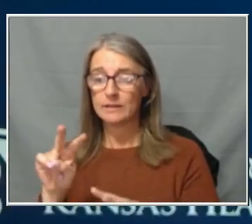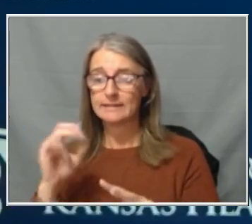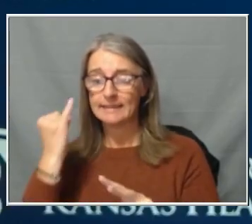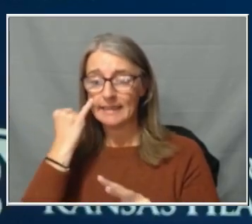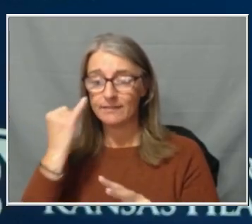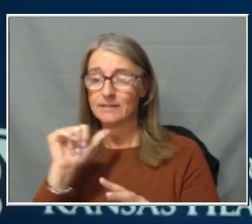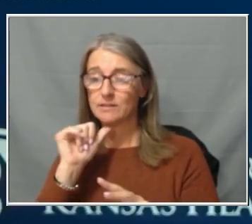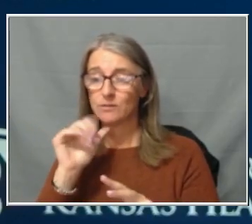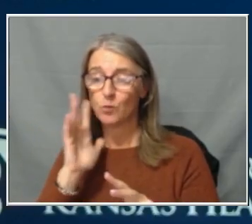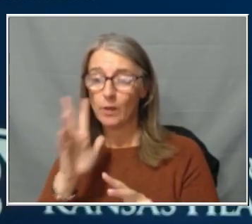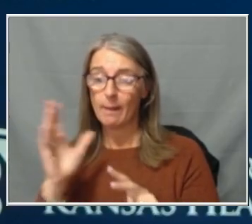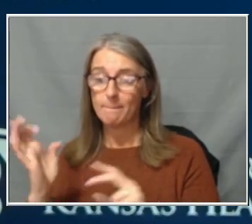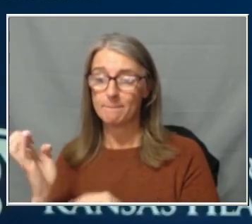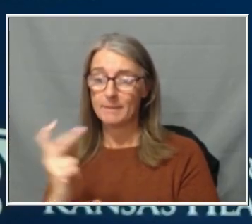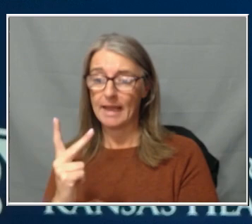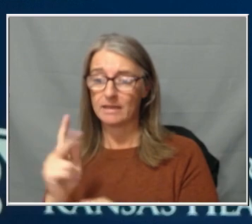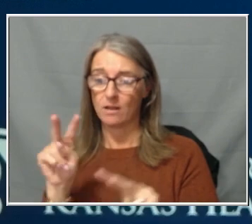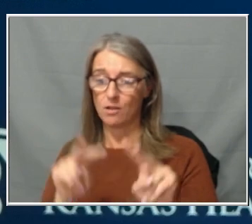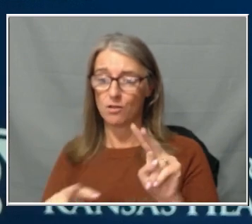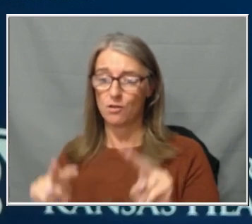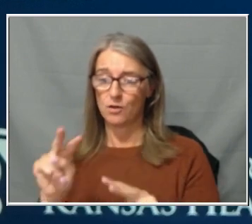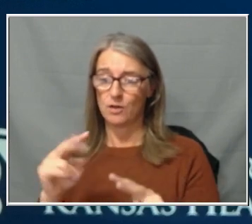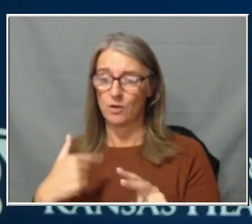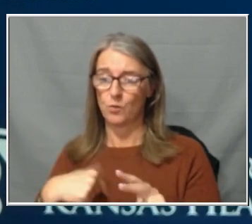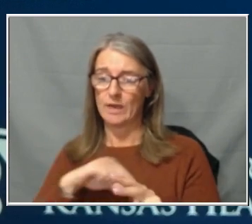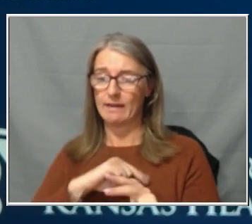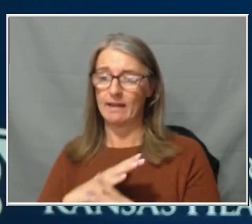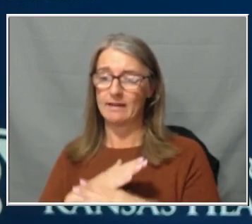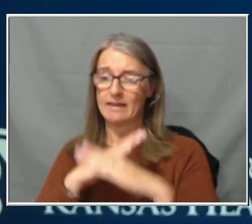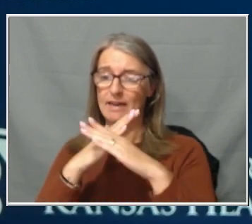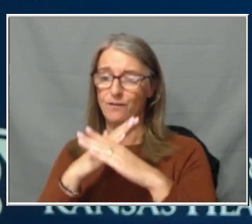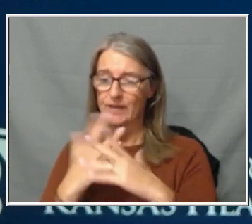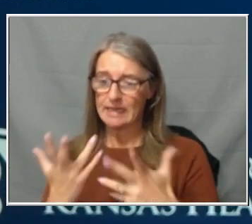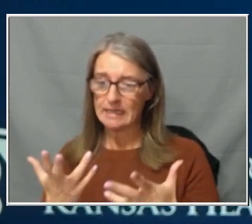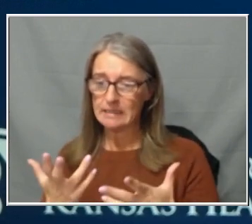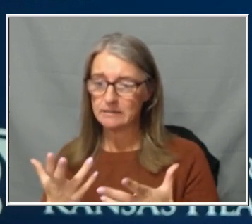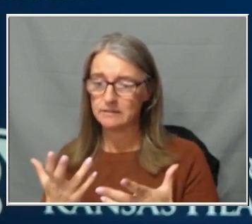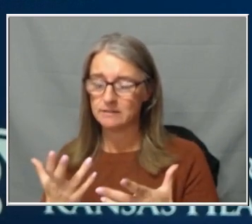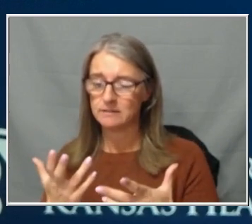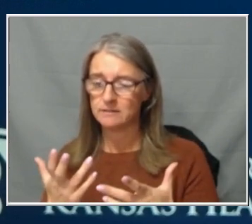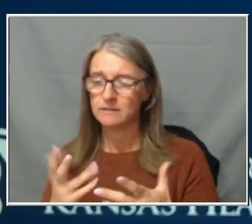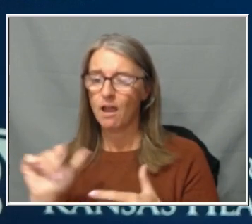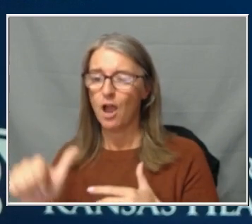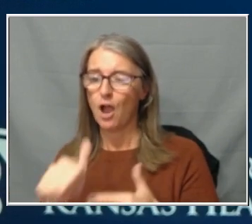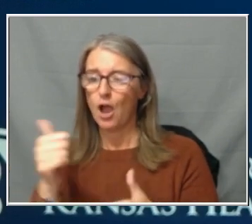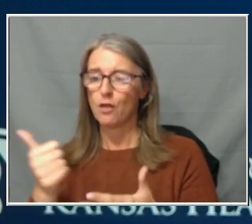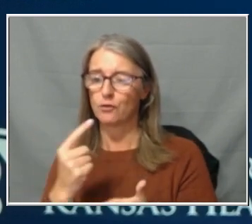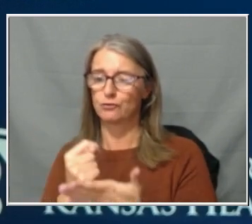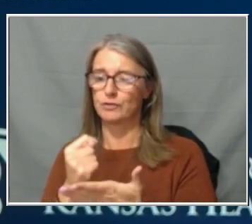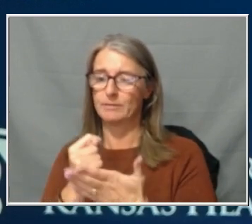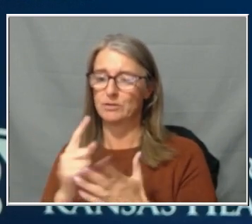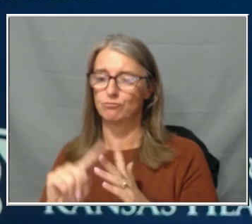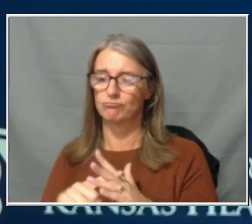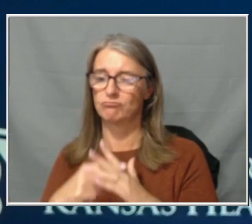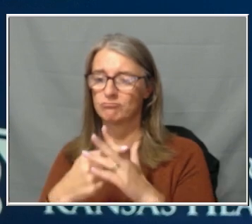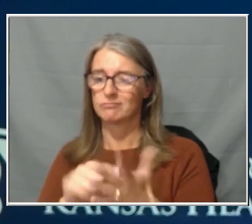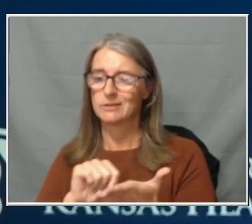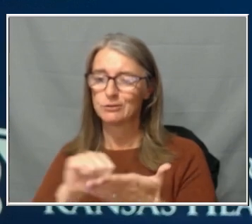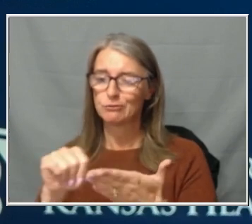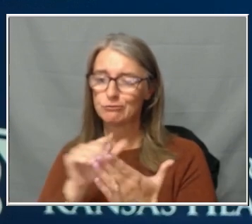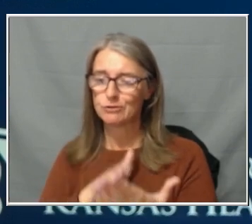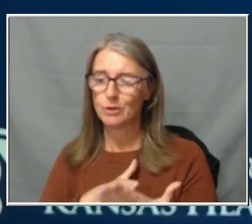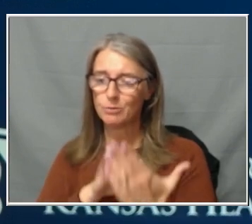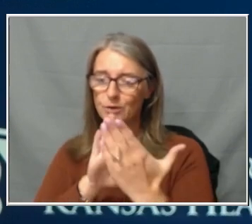come back, and part of the reason we're looking is the things we can do to intervene. There are other treatments that we can employ. There are surgical approaches at